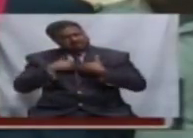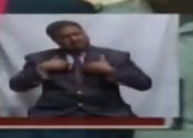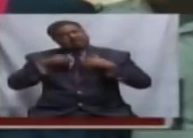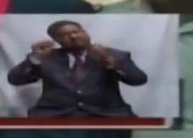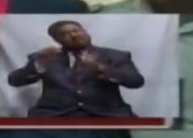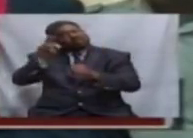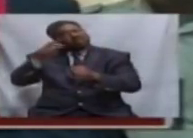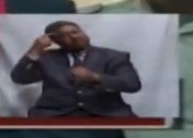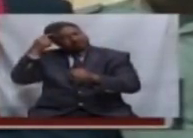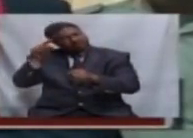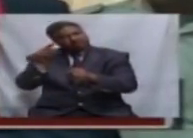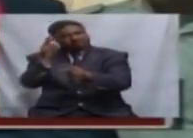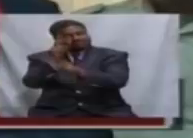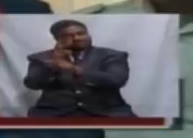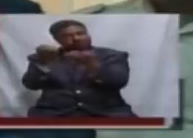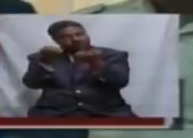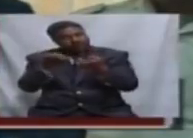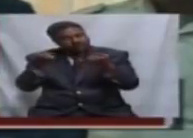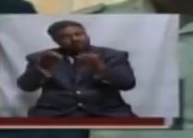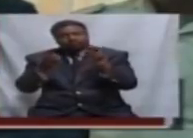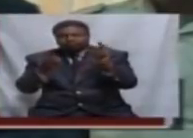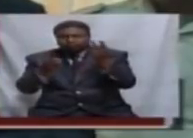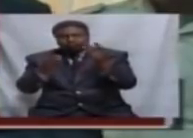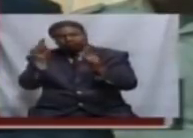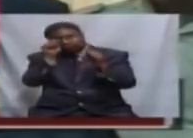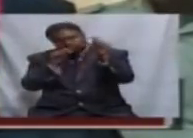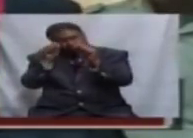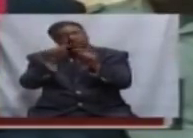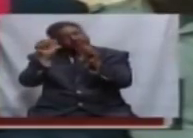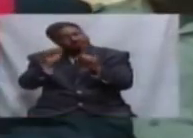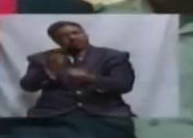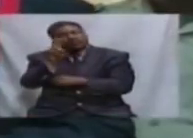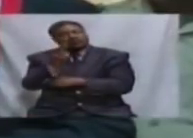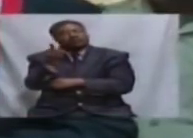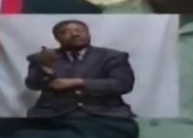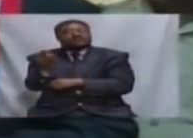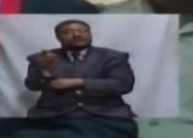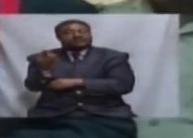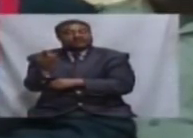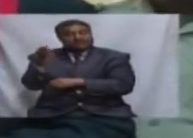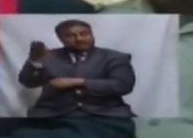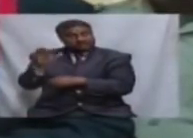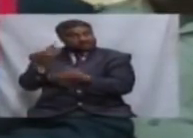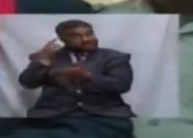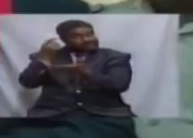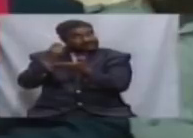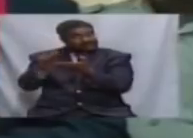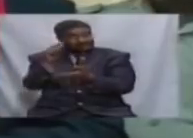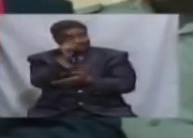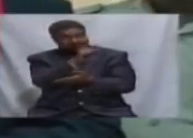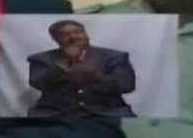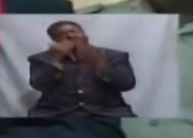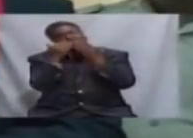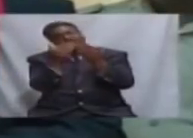Fisheries and Livestock, Maxa Singonga, said the meeting has come at the right time. Mr. Ngonga says while health is